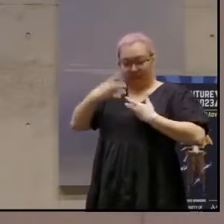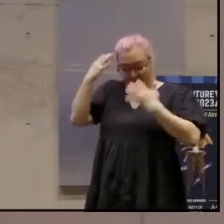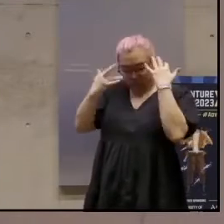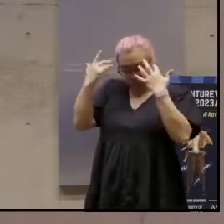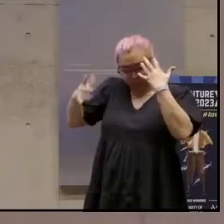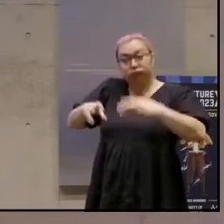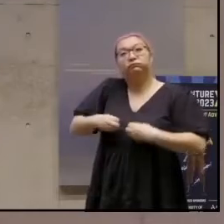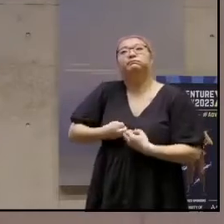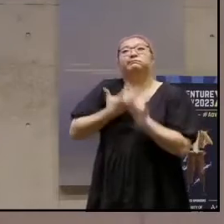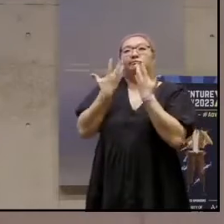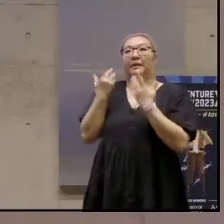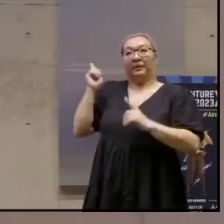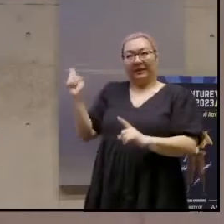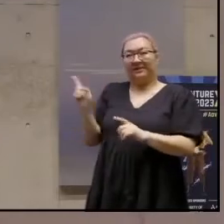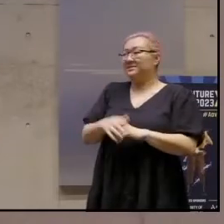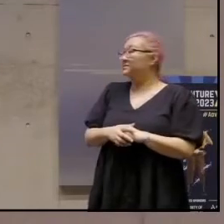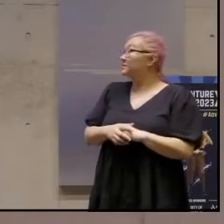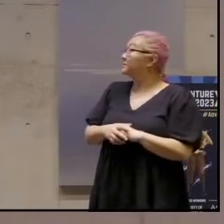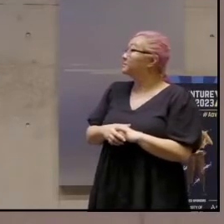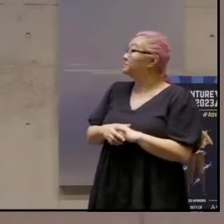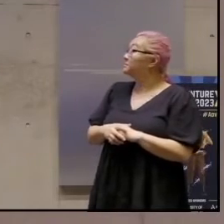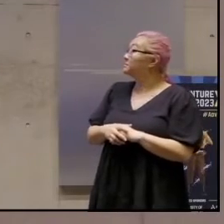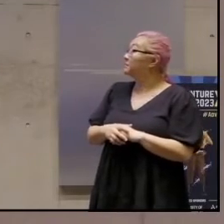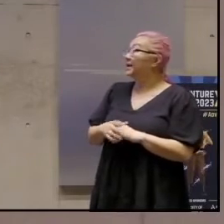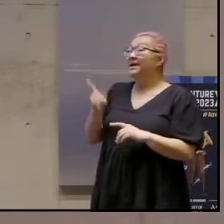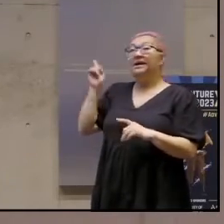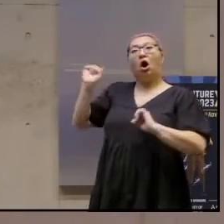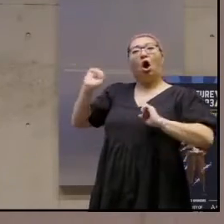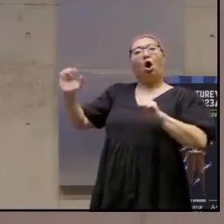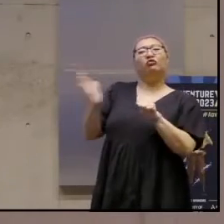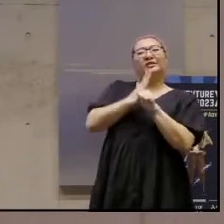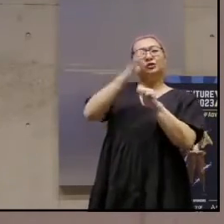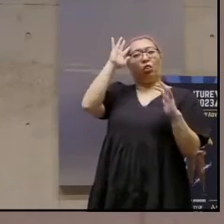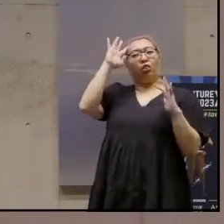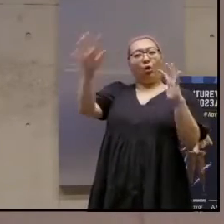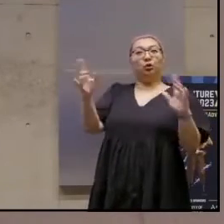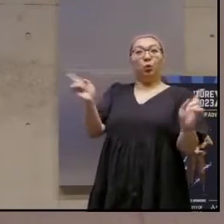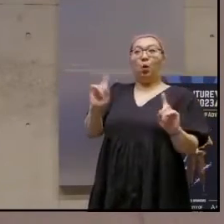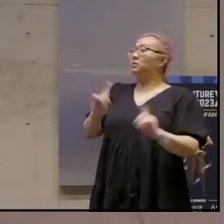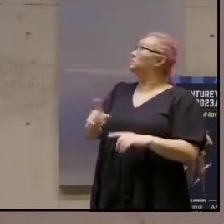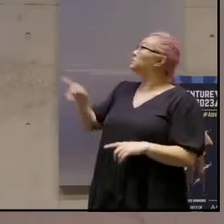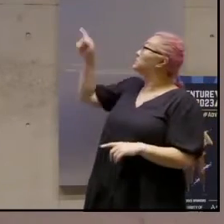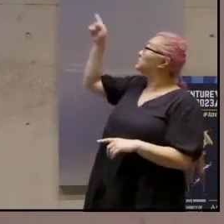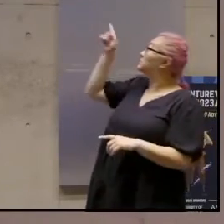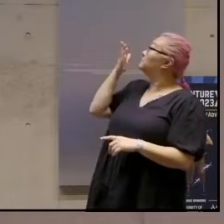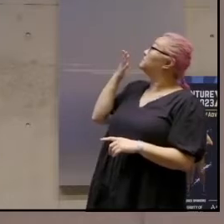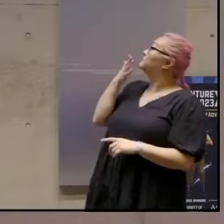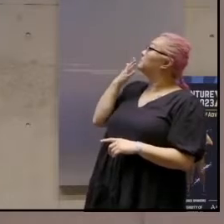We're about to take a deep dive into her. Here is her original thought, which is, hey,